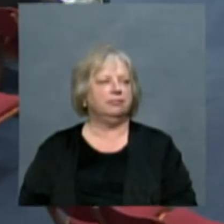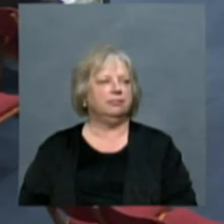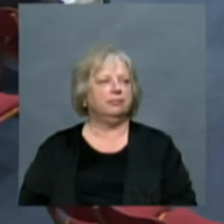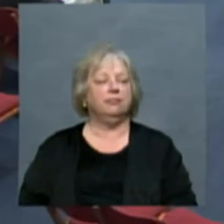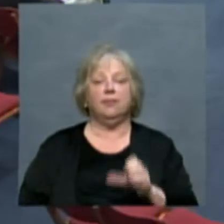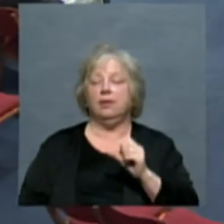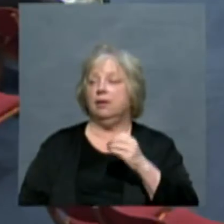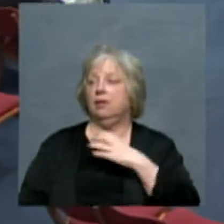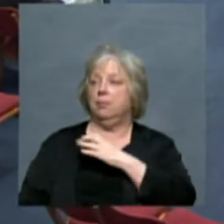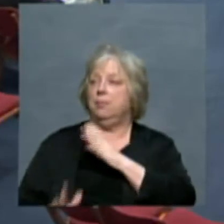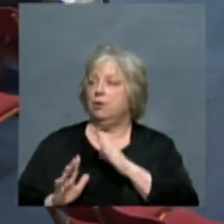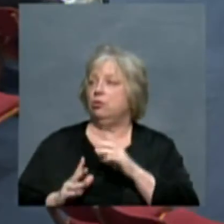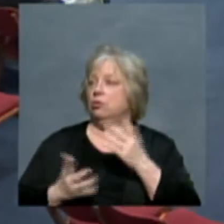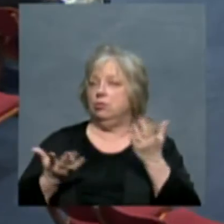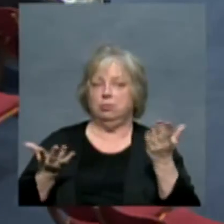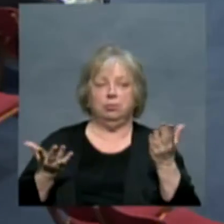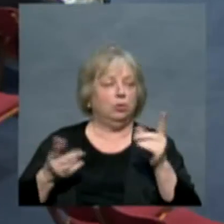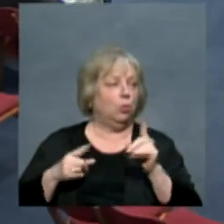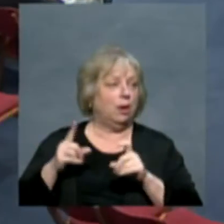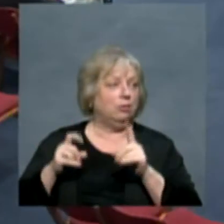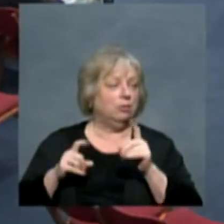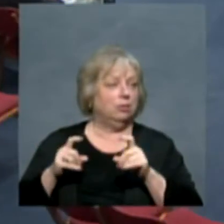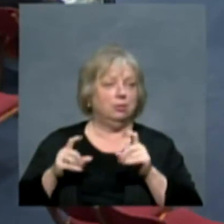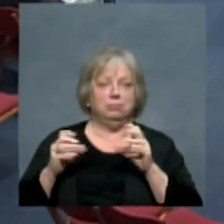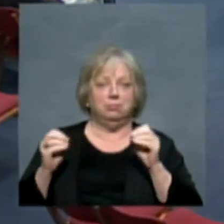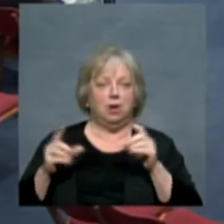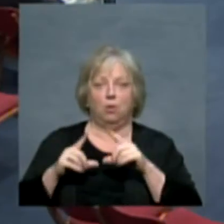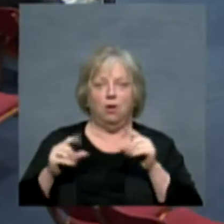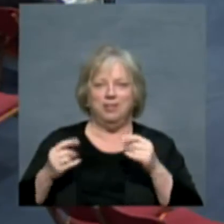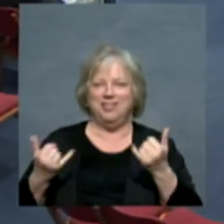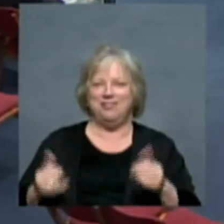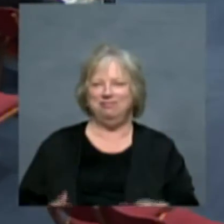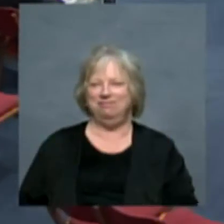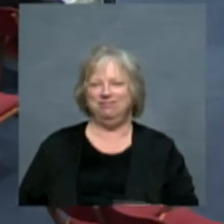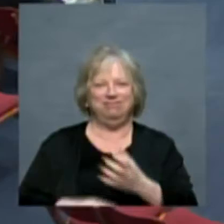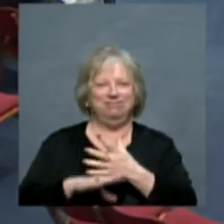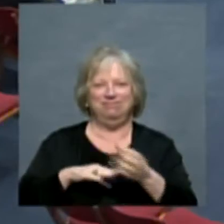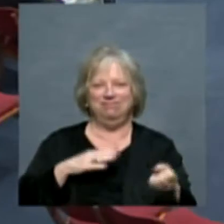So, commissioners, do we have any questions? We have no cards now.